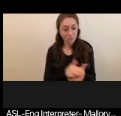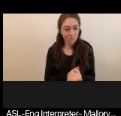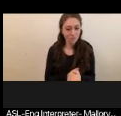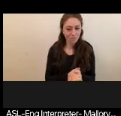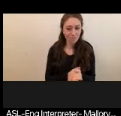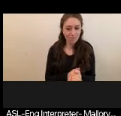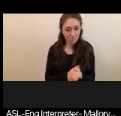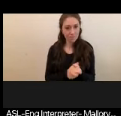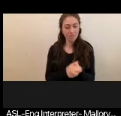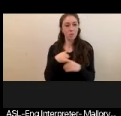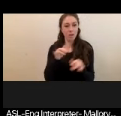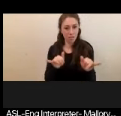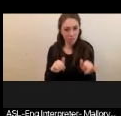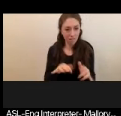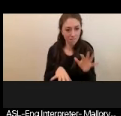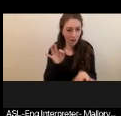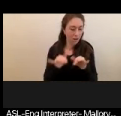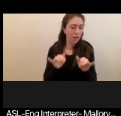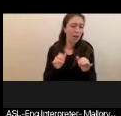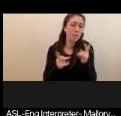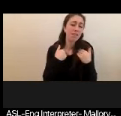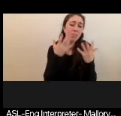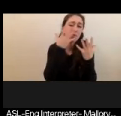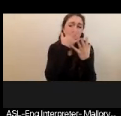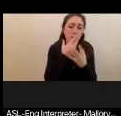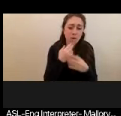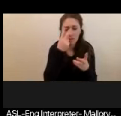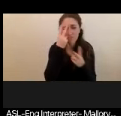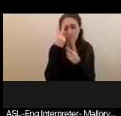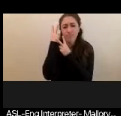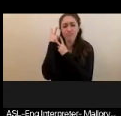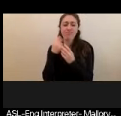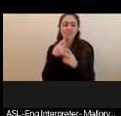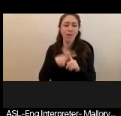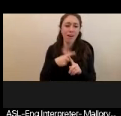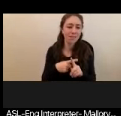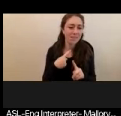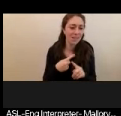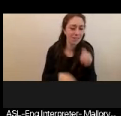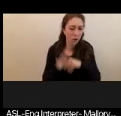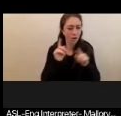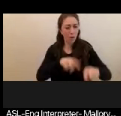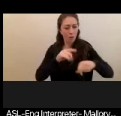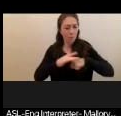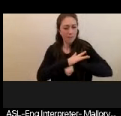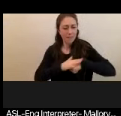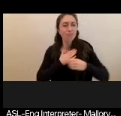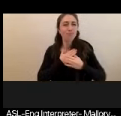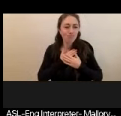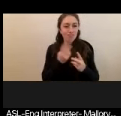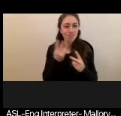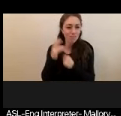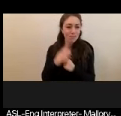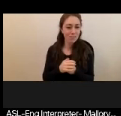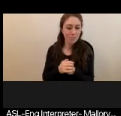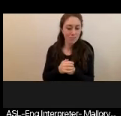finding is that a lot of people have really beautiful memories growing up going to this beach and what it means to them and how the new